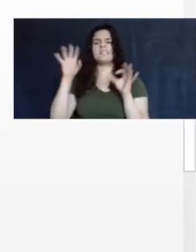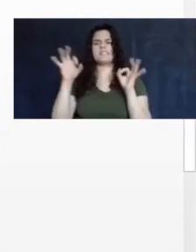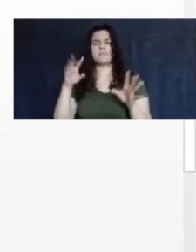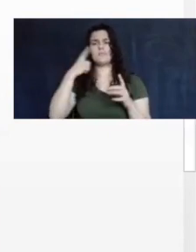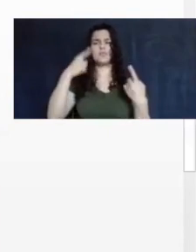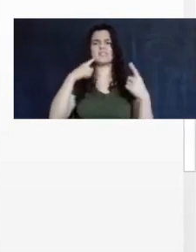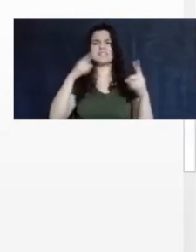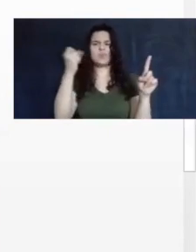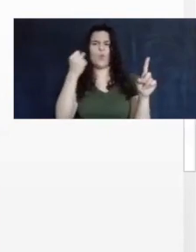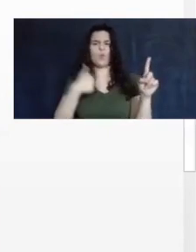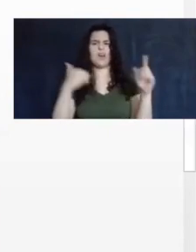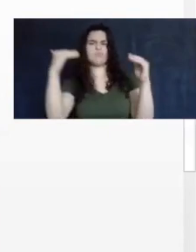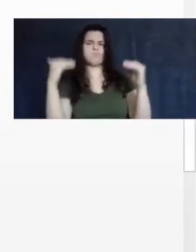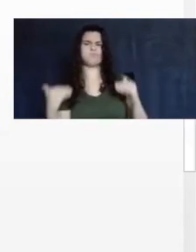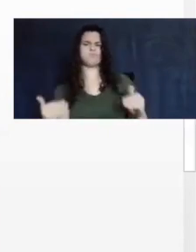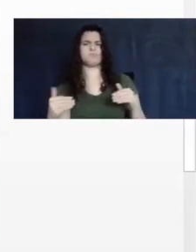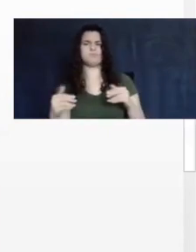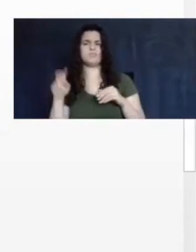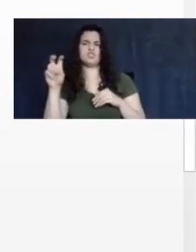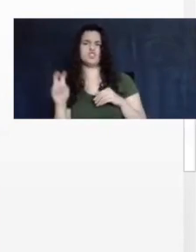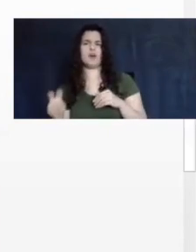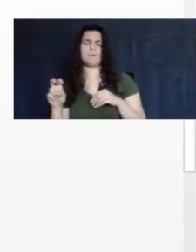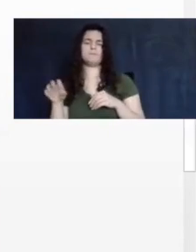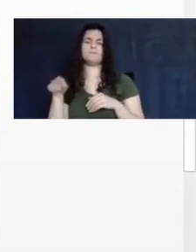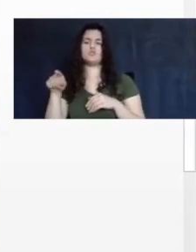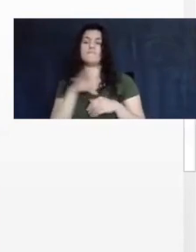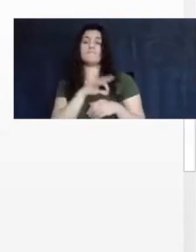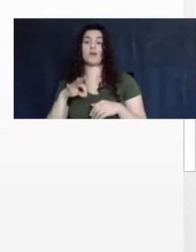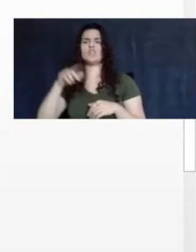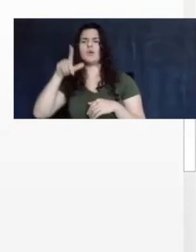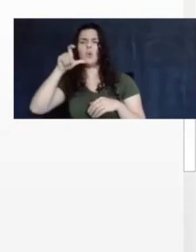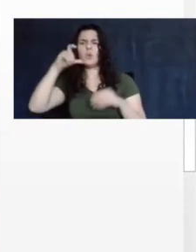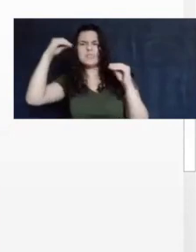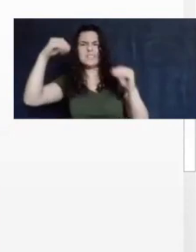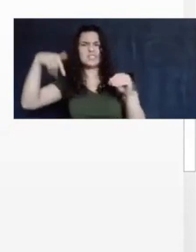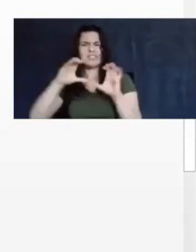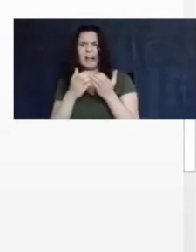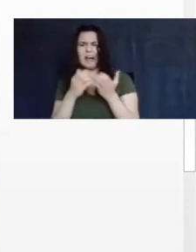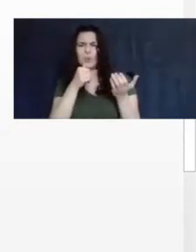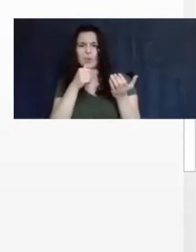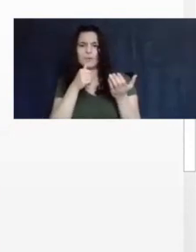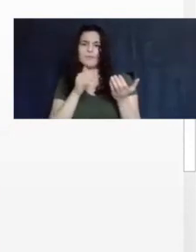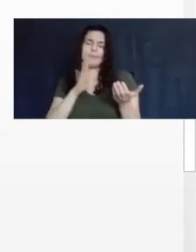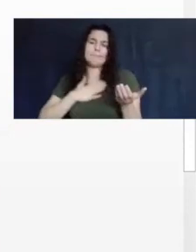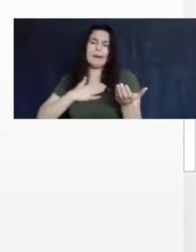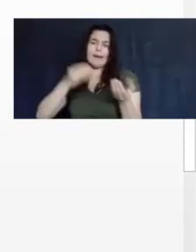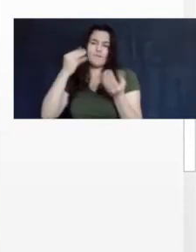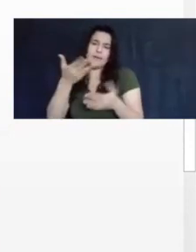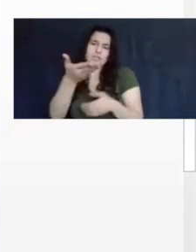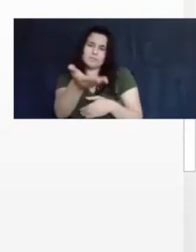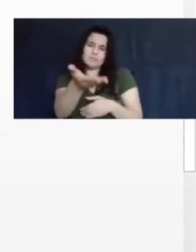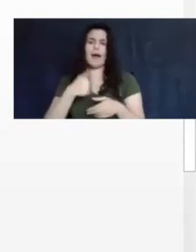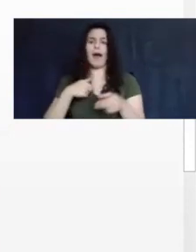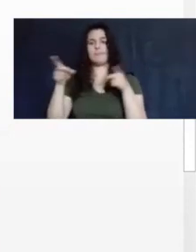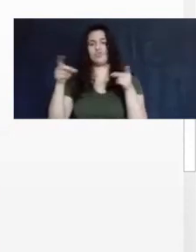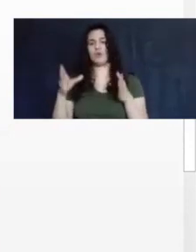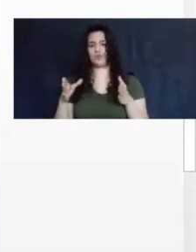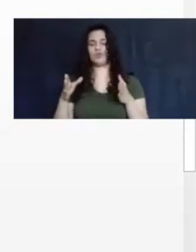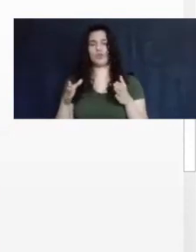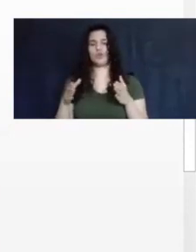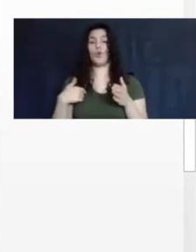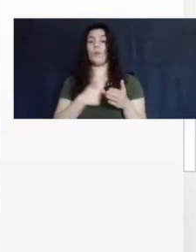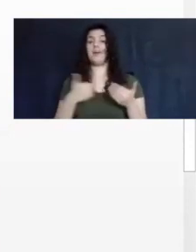to faculty and talk a little bit about who teaches these courses. Of course, there's my information. I'm the director, and we have 10